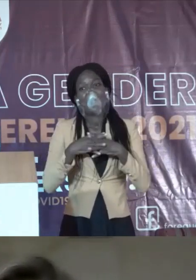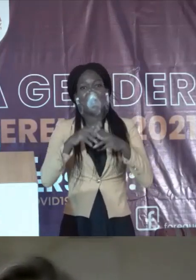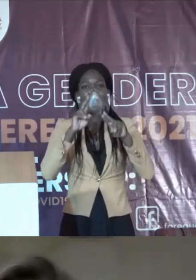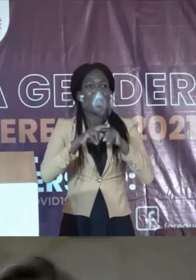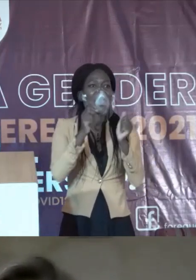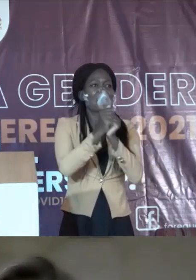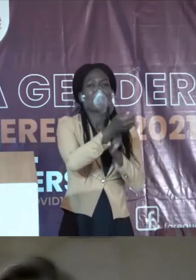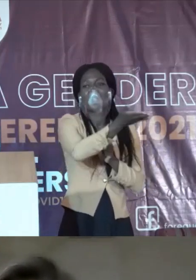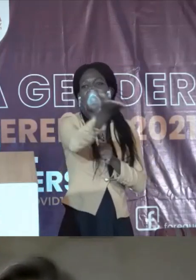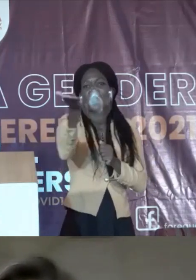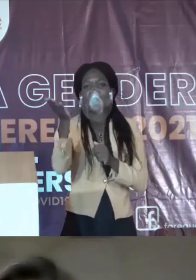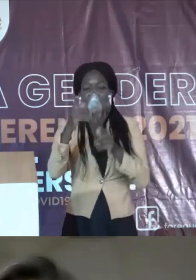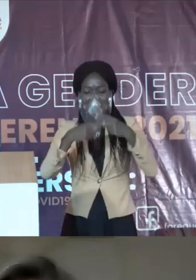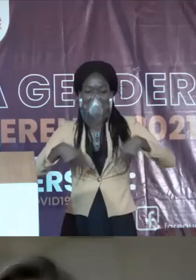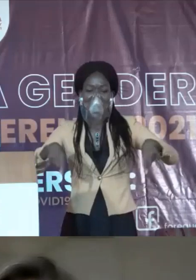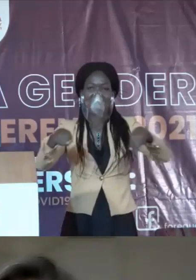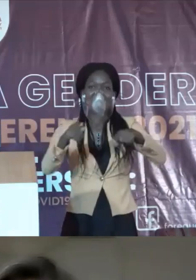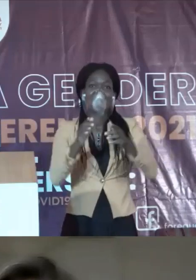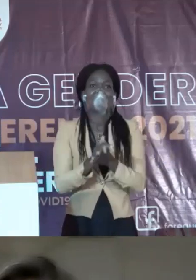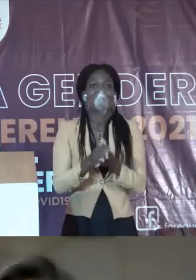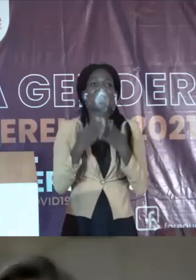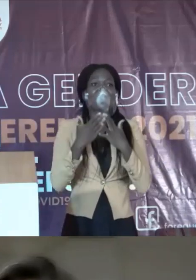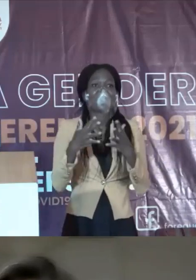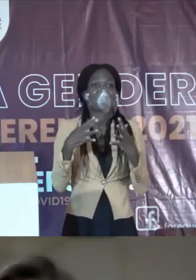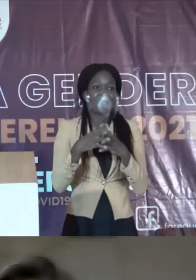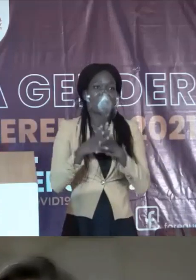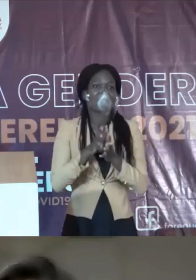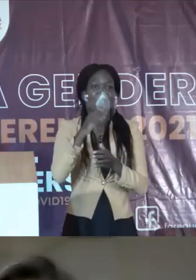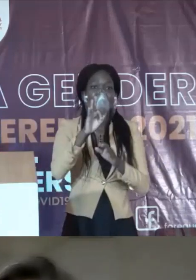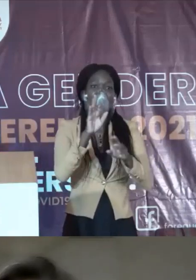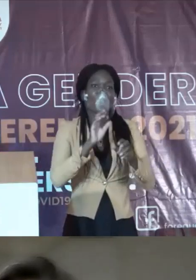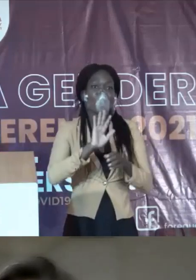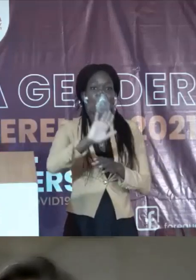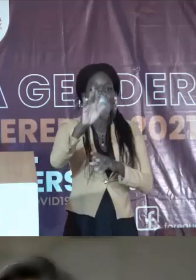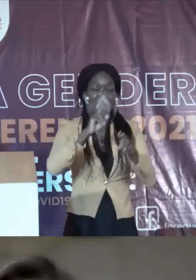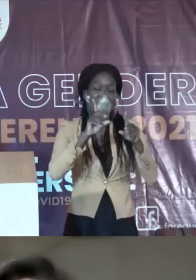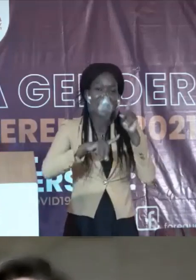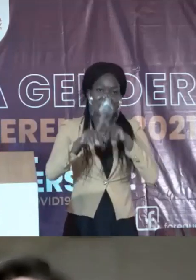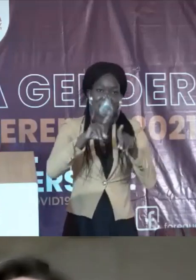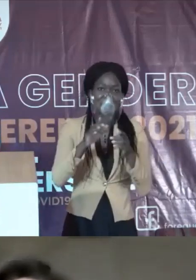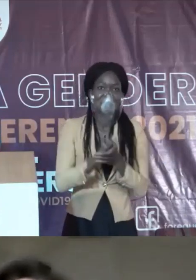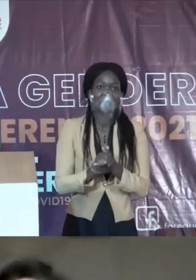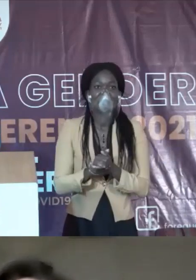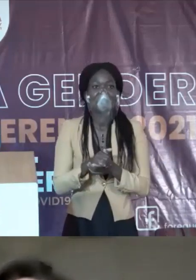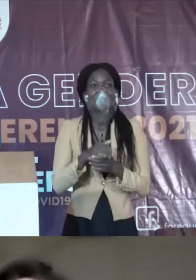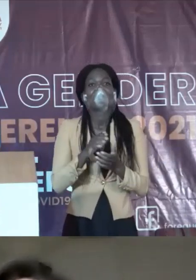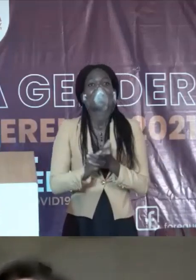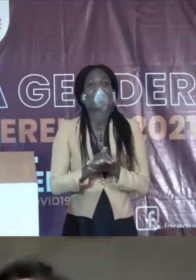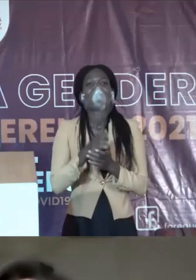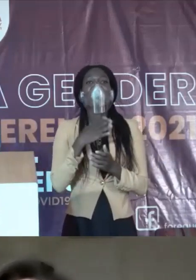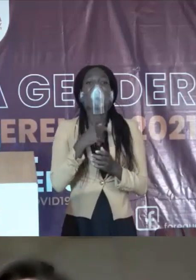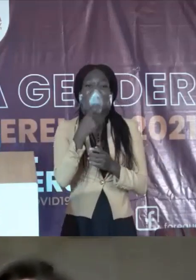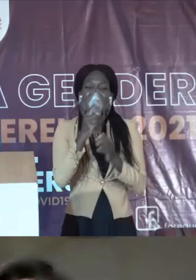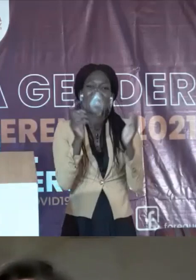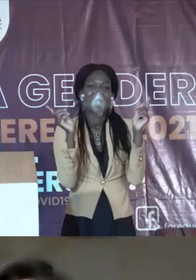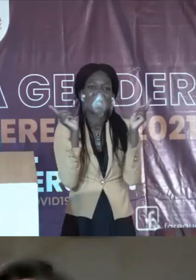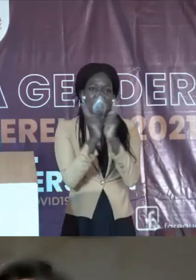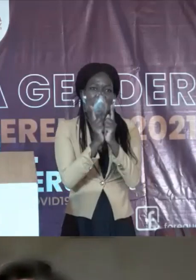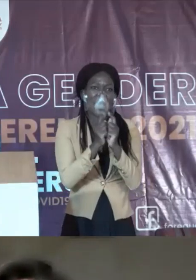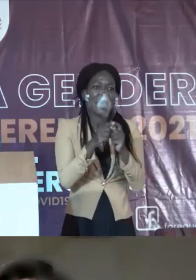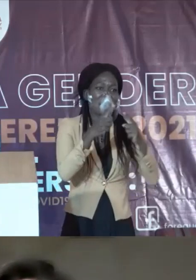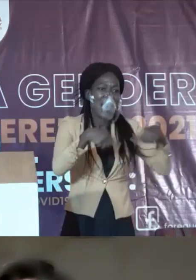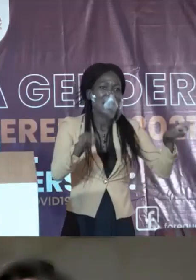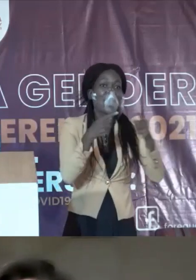you on this panel. Thank you very much for your participation. I think just to summarize what is coming out of the panel is that issues